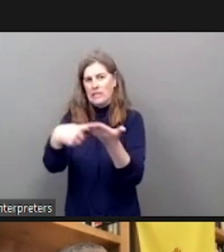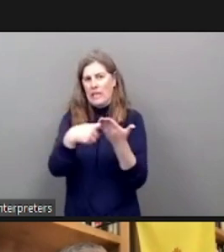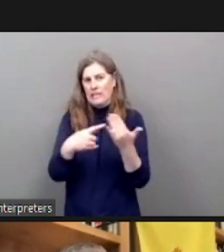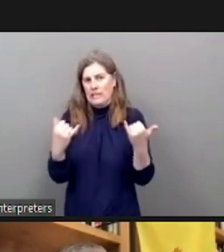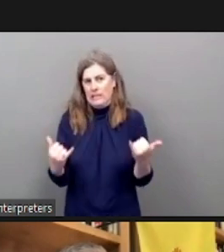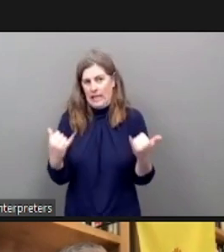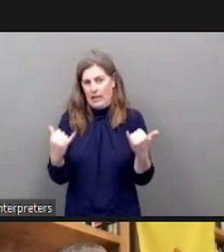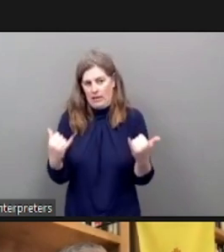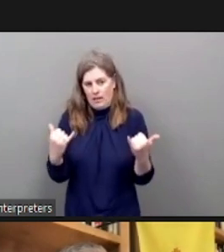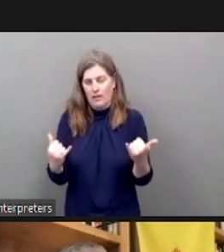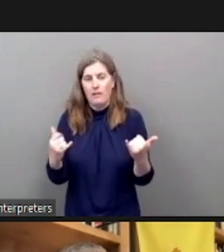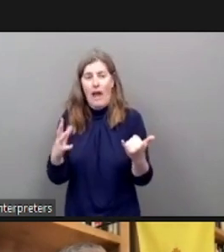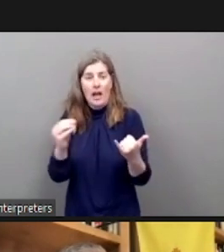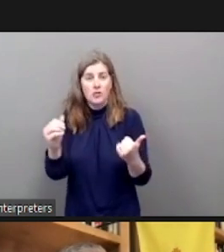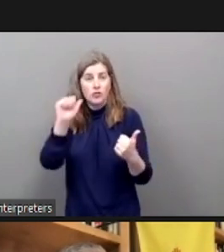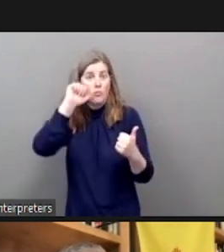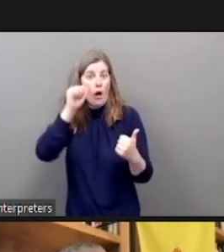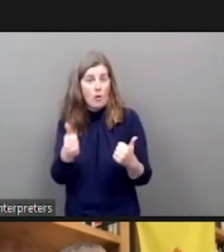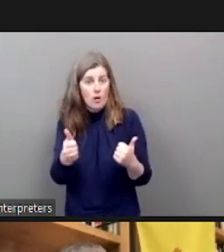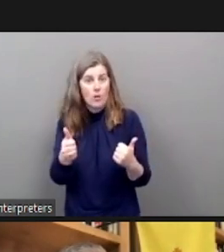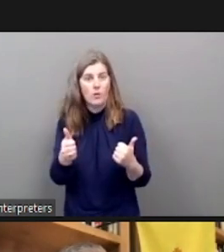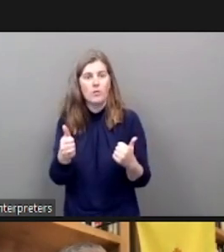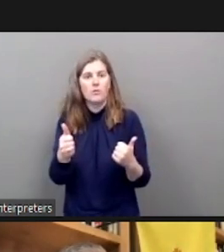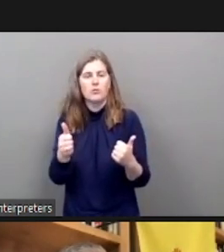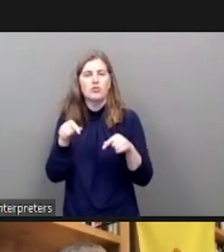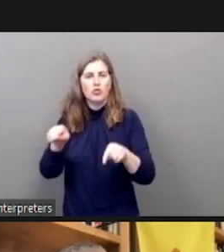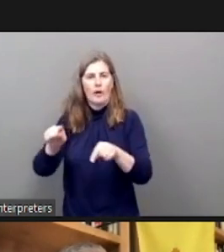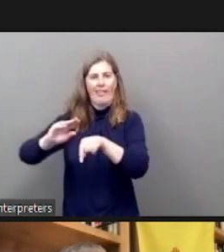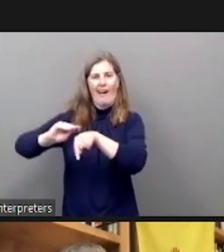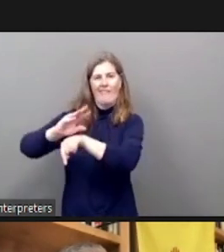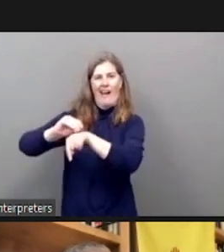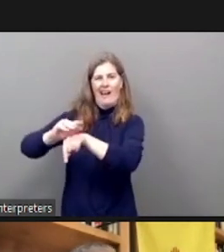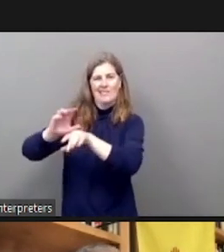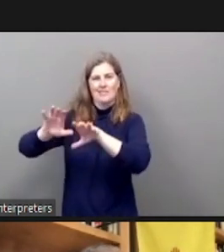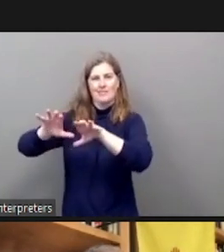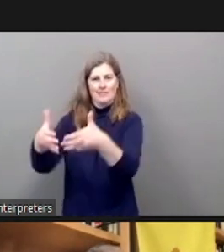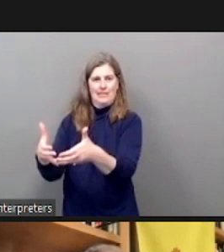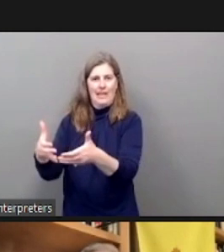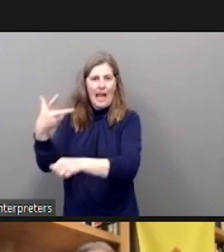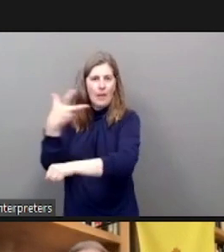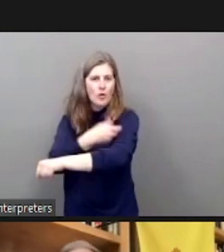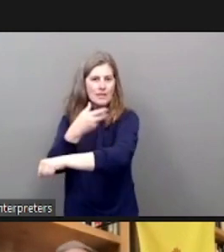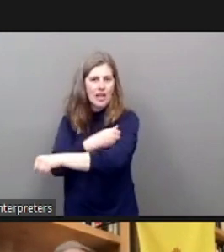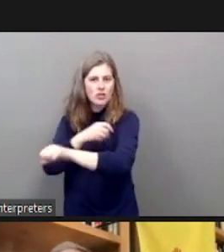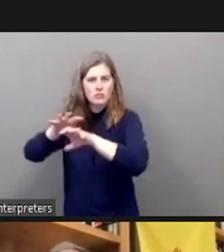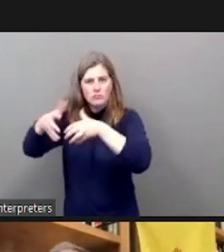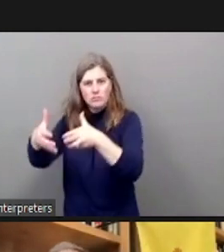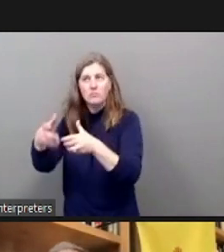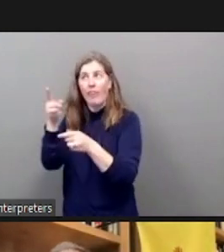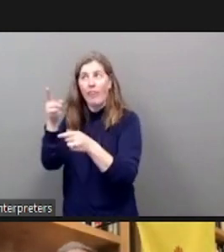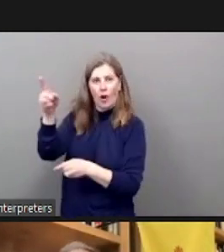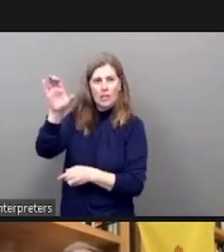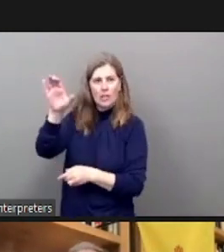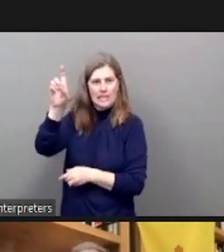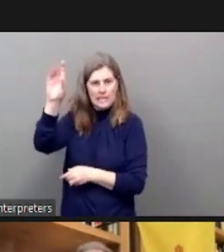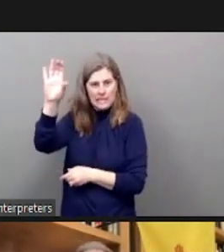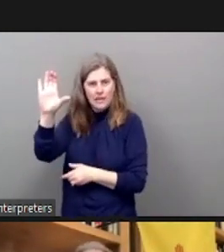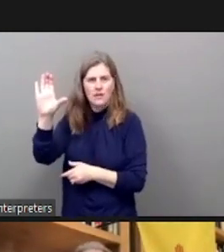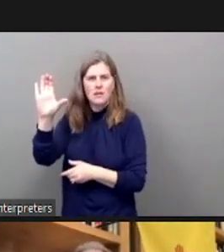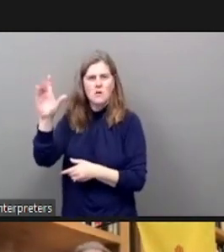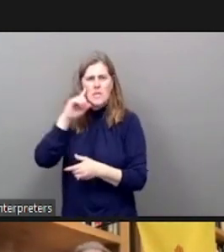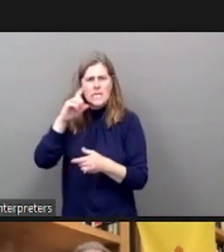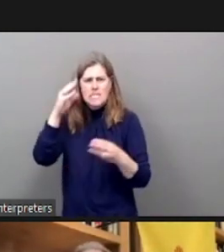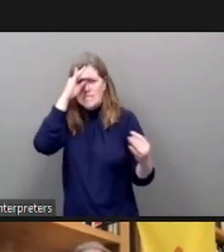today and tomorrow at the Advisory Committee on Immunization Practices and the CDC is really weighing